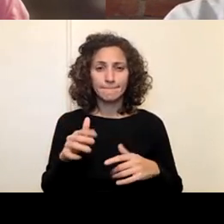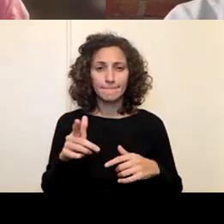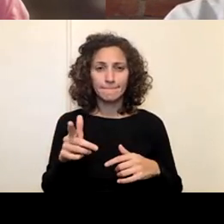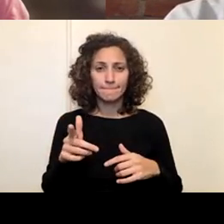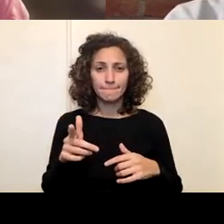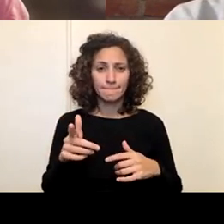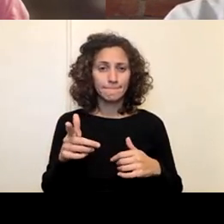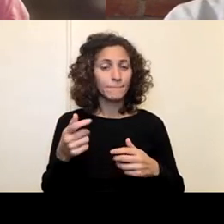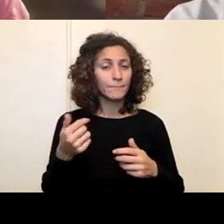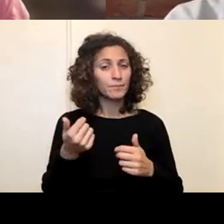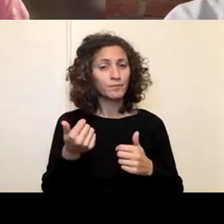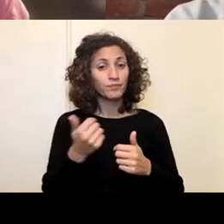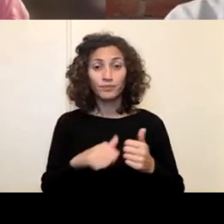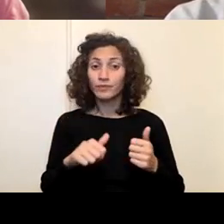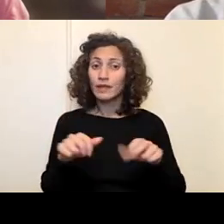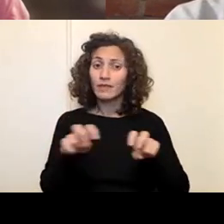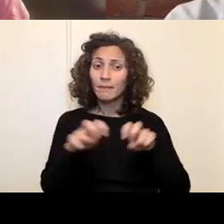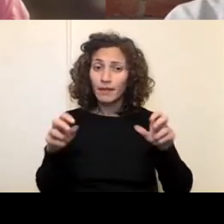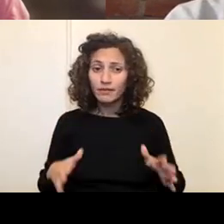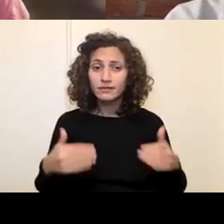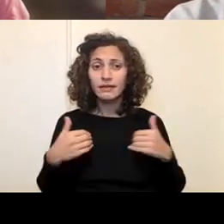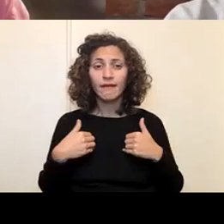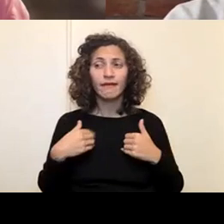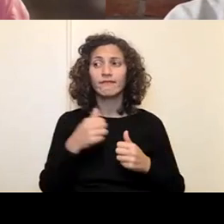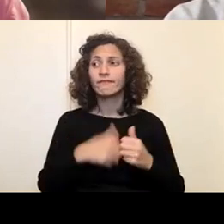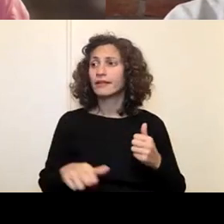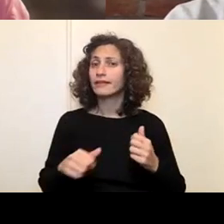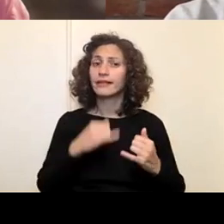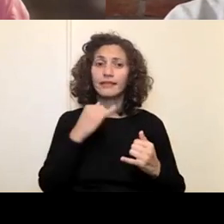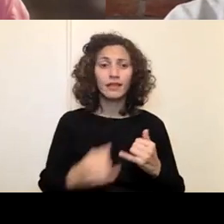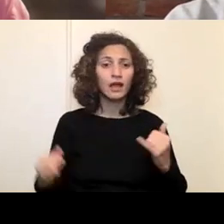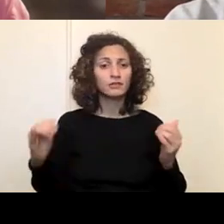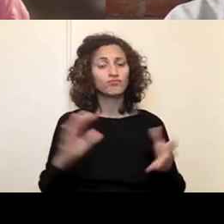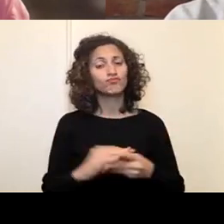Does any of our panelists have like any last remarks that they want